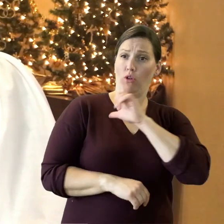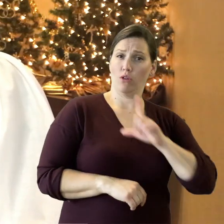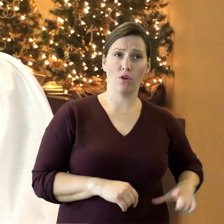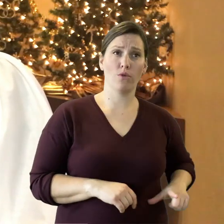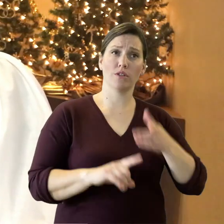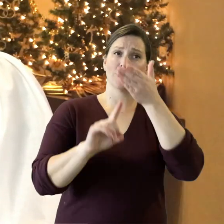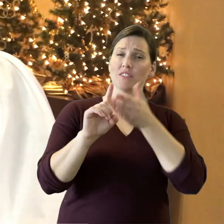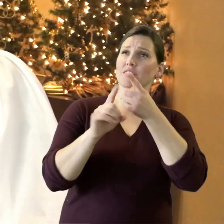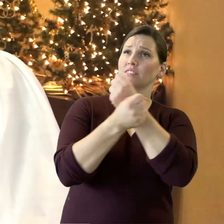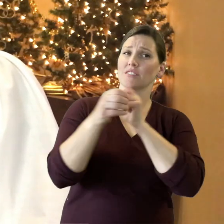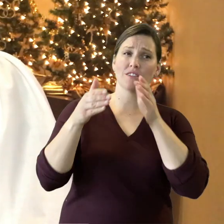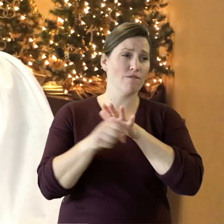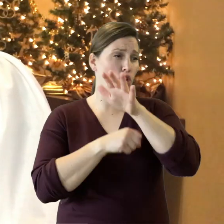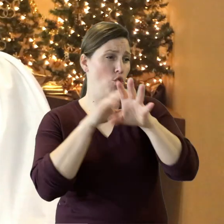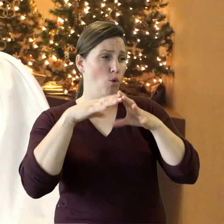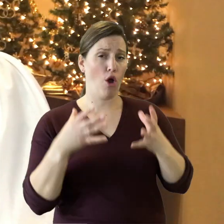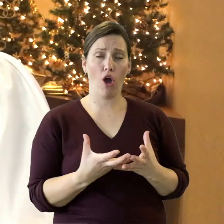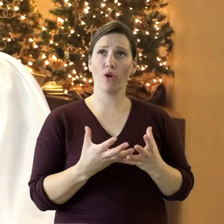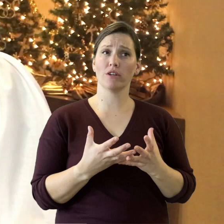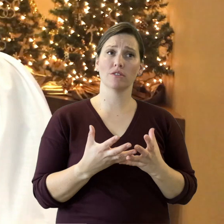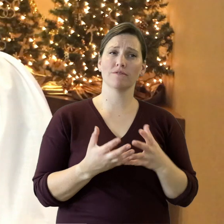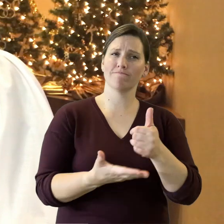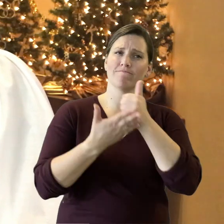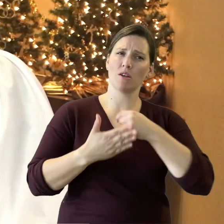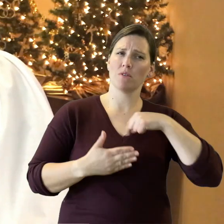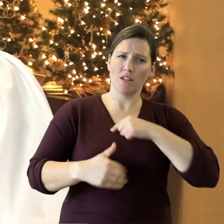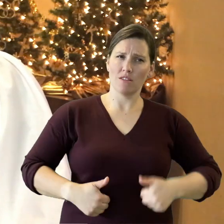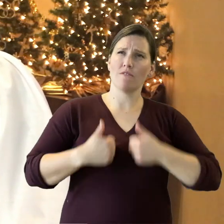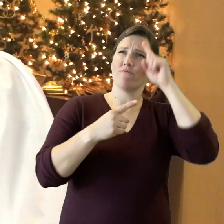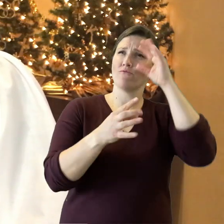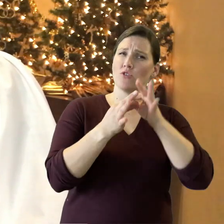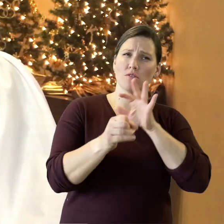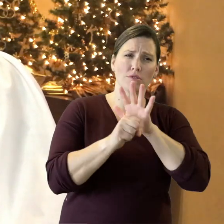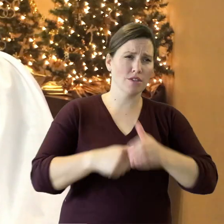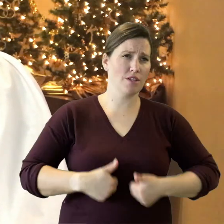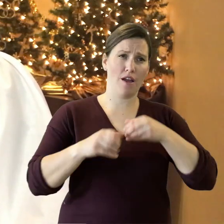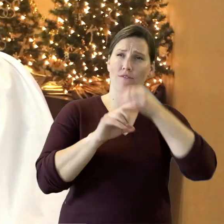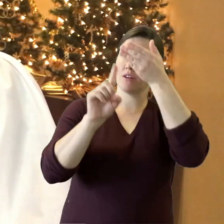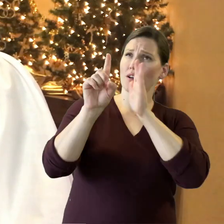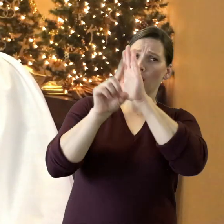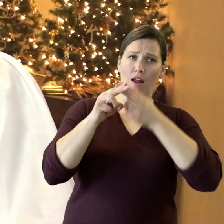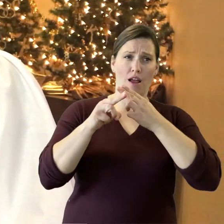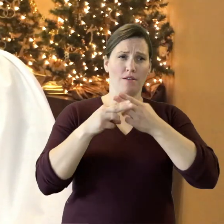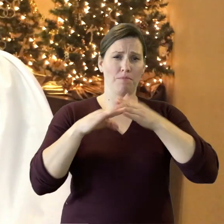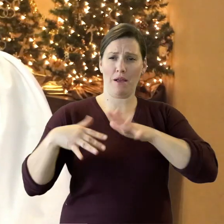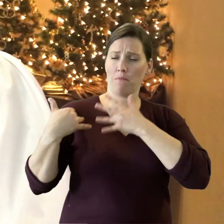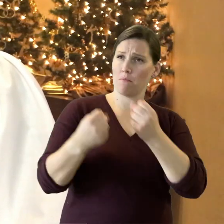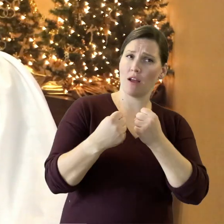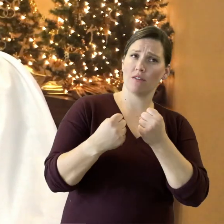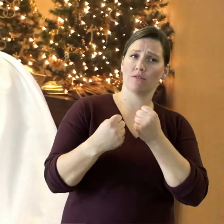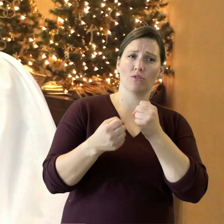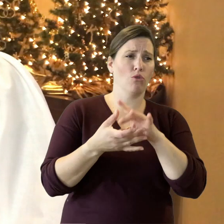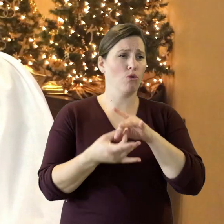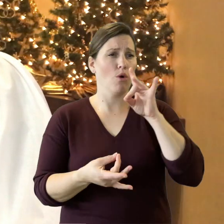Christ is Lord and he is the Savior of all. Help us to live faithful lives in his name by the power